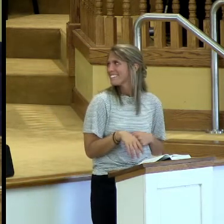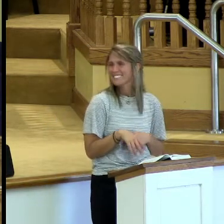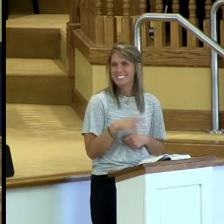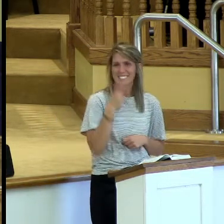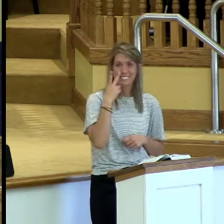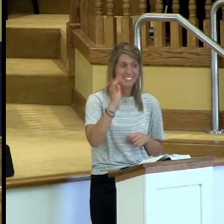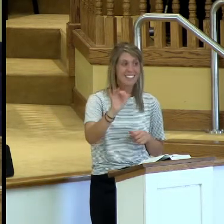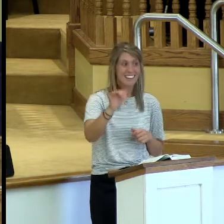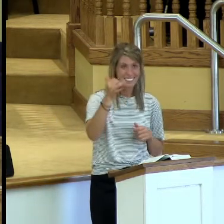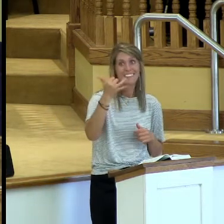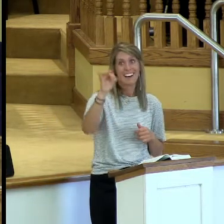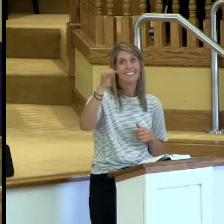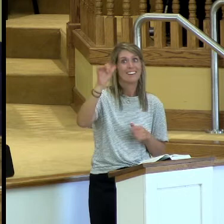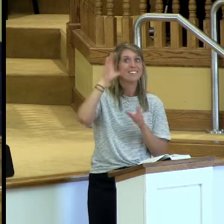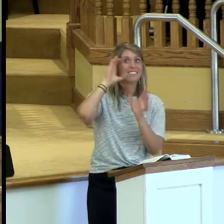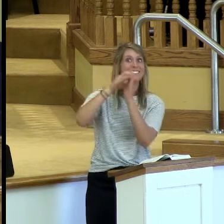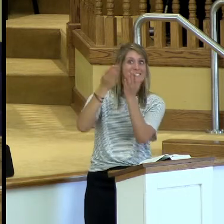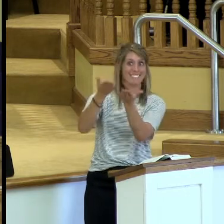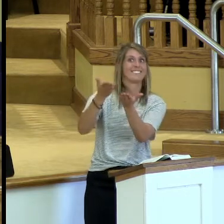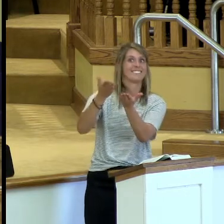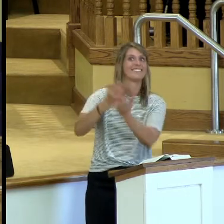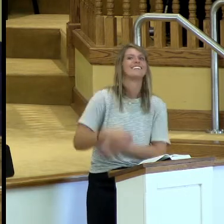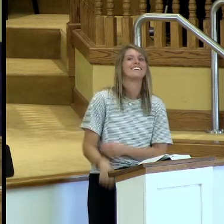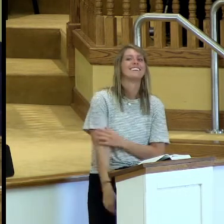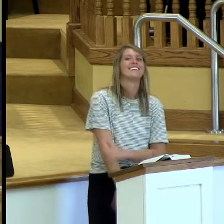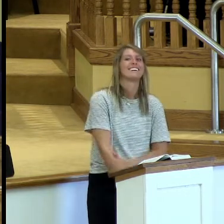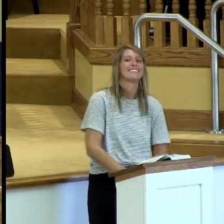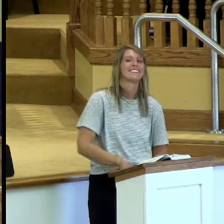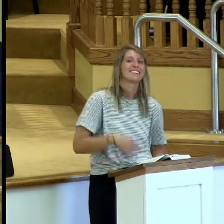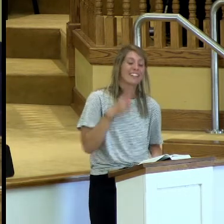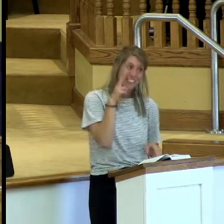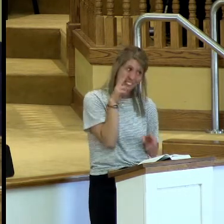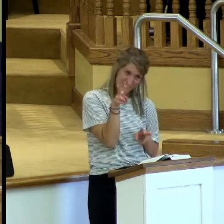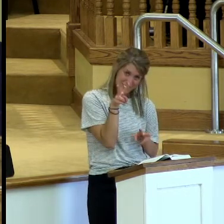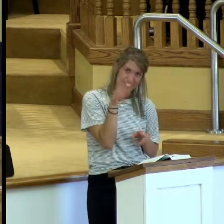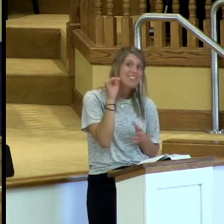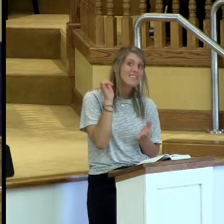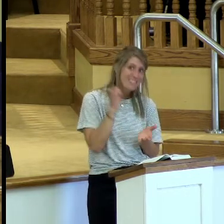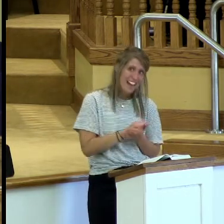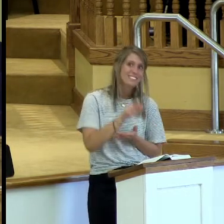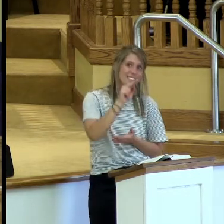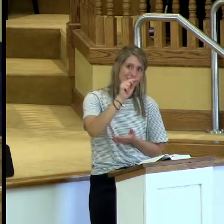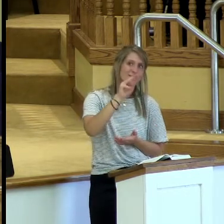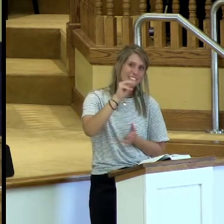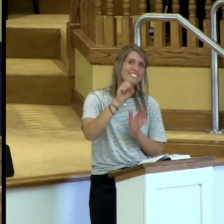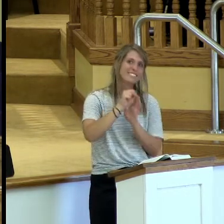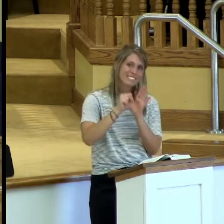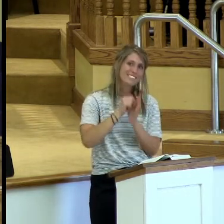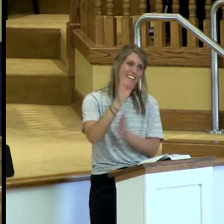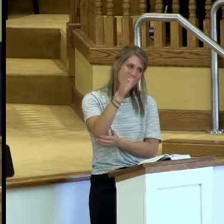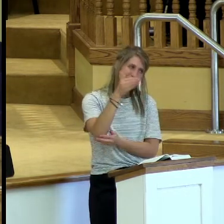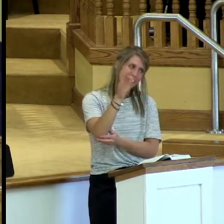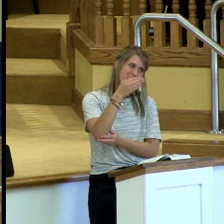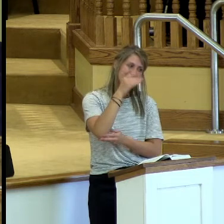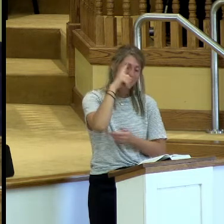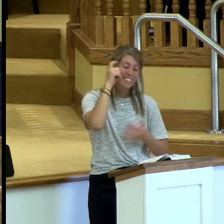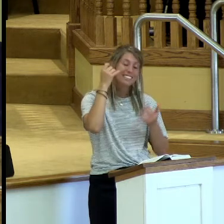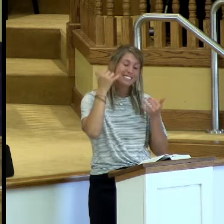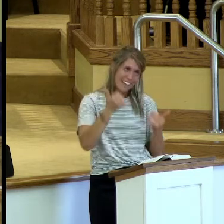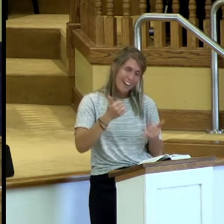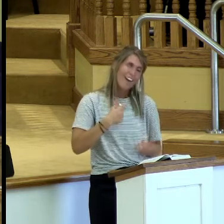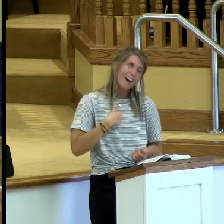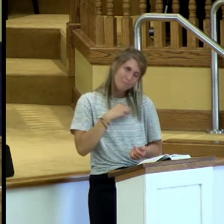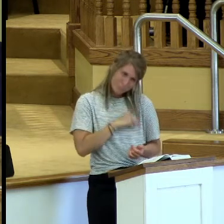You'll see that yellow thing with the red thing in the middle? Take a close look at it. That's the New Mexico state flag. Because I am now a missionary